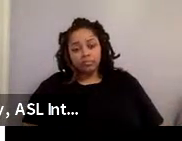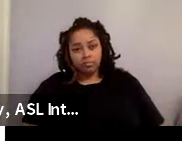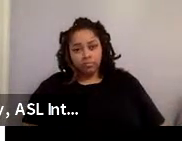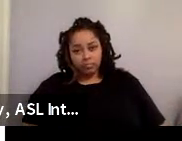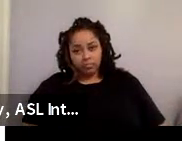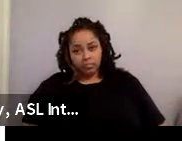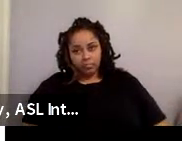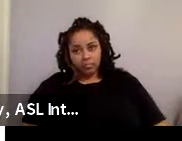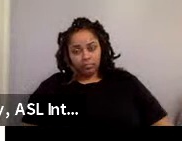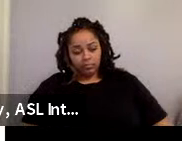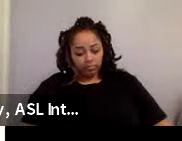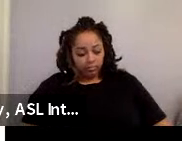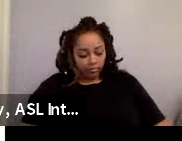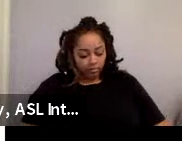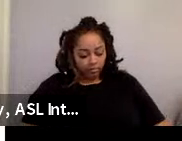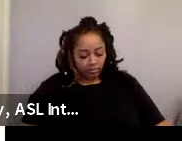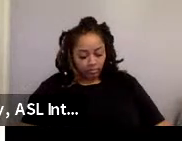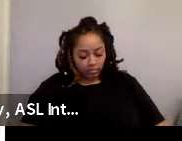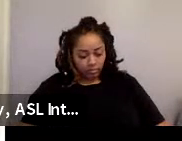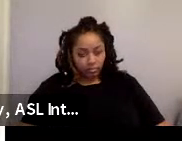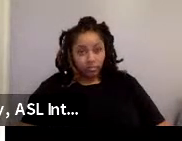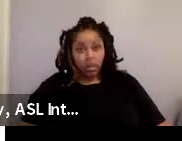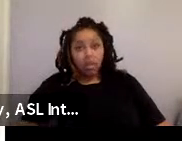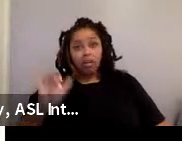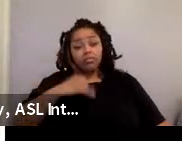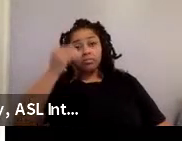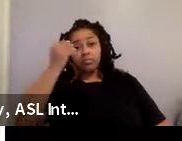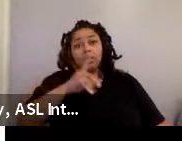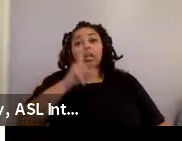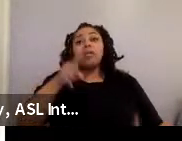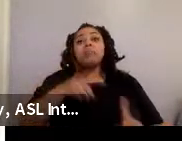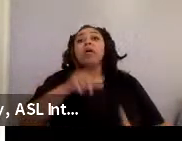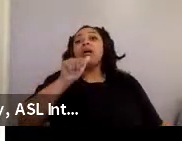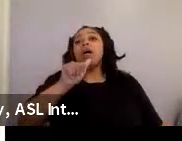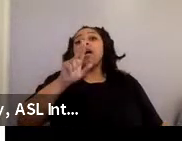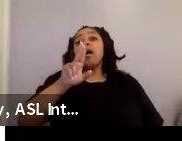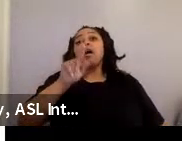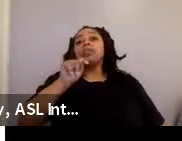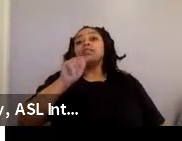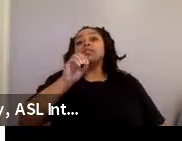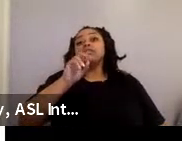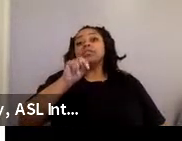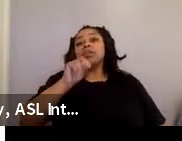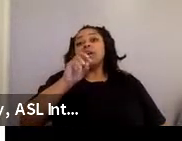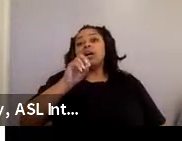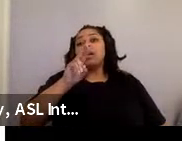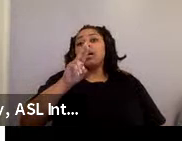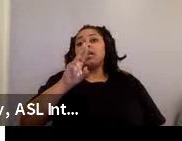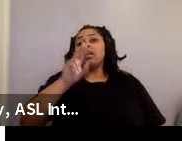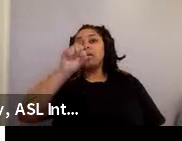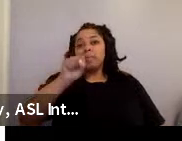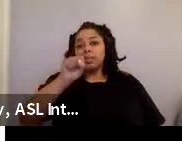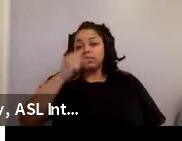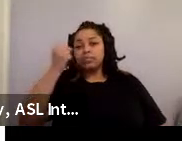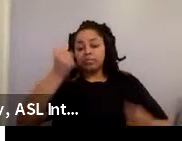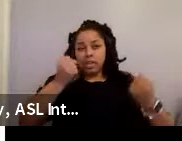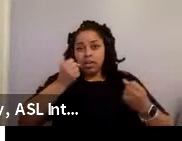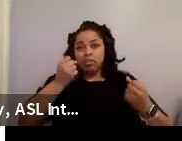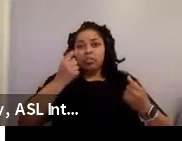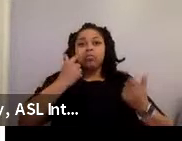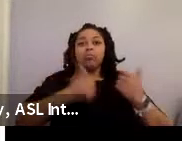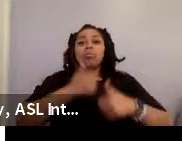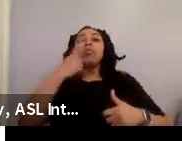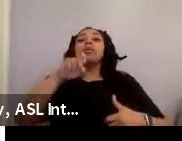So I also want to give a little bit of a picture about autonomous vehicles. Let's take a look at mostly because we're doing